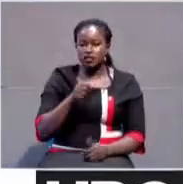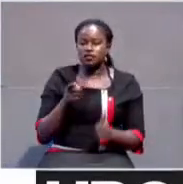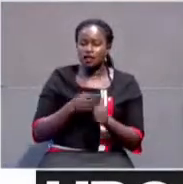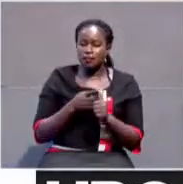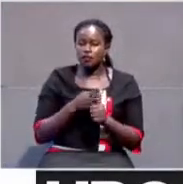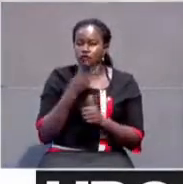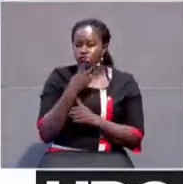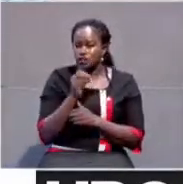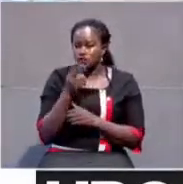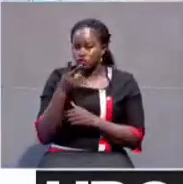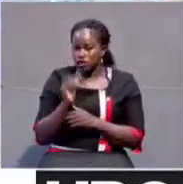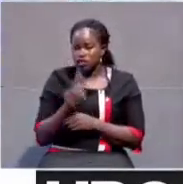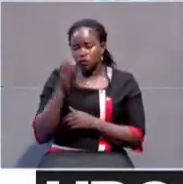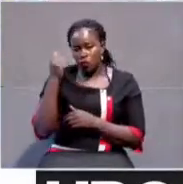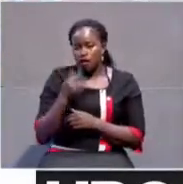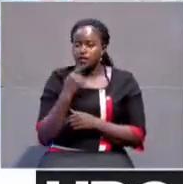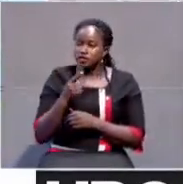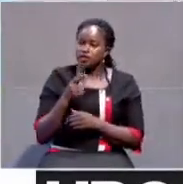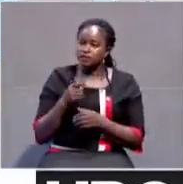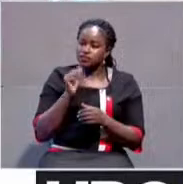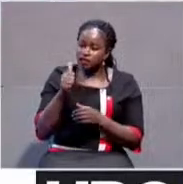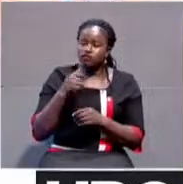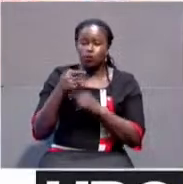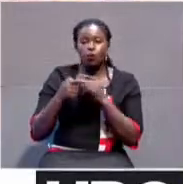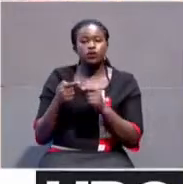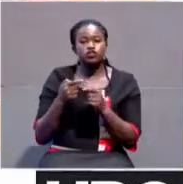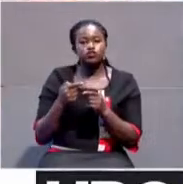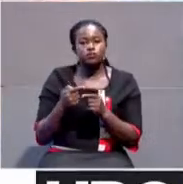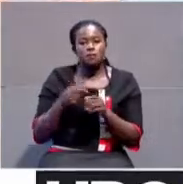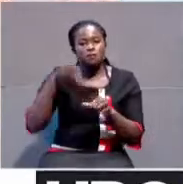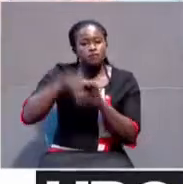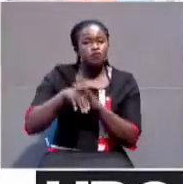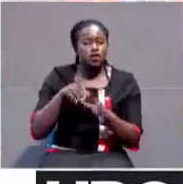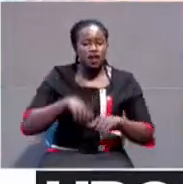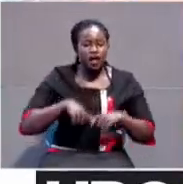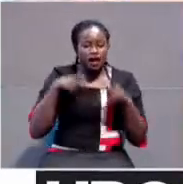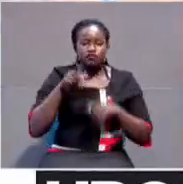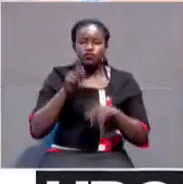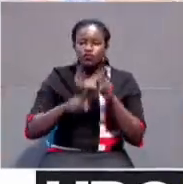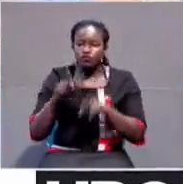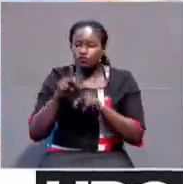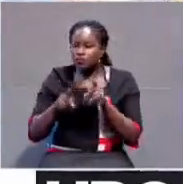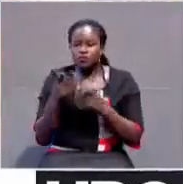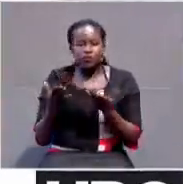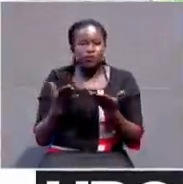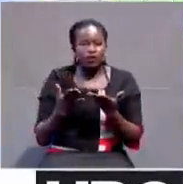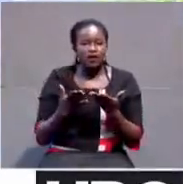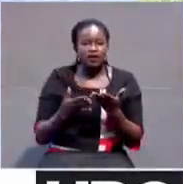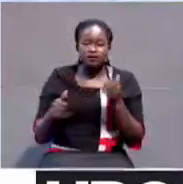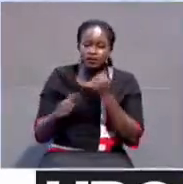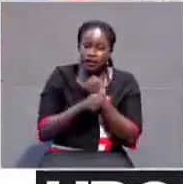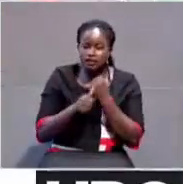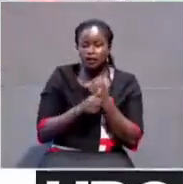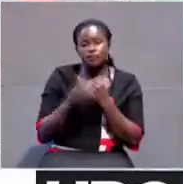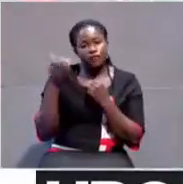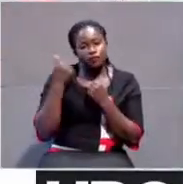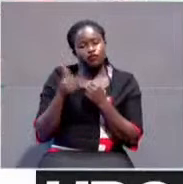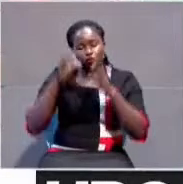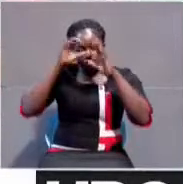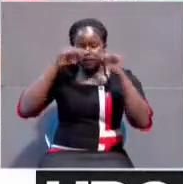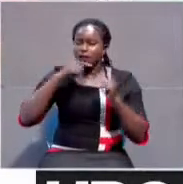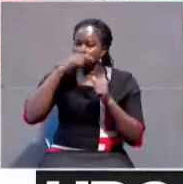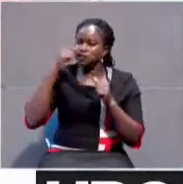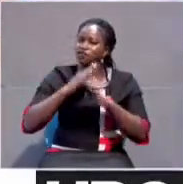April 2020 for allegedly endangering lives of people by distributing food in violation of the ban by President Yoweri Kaguta